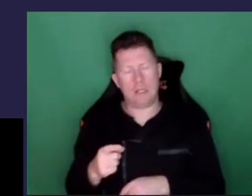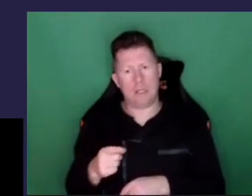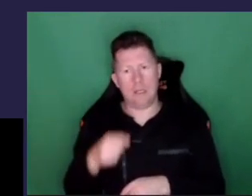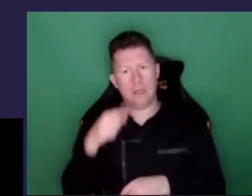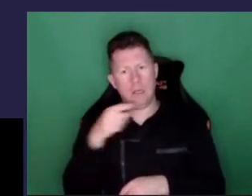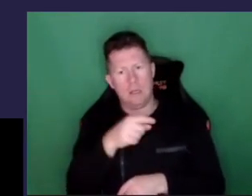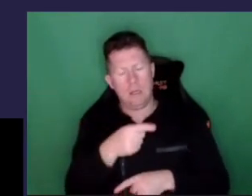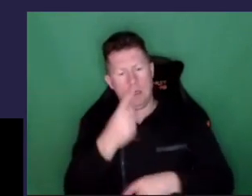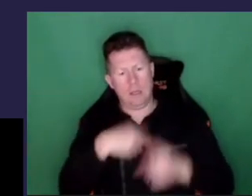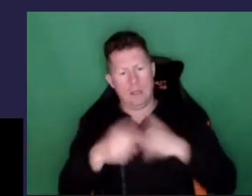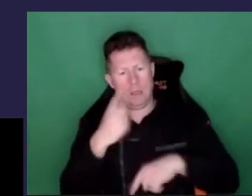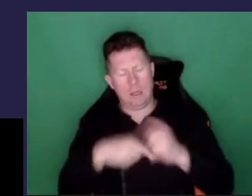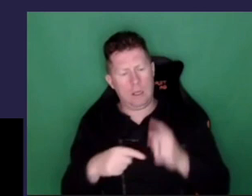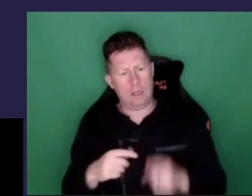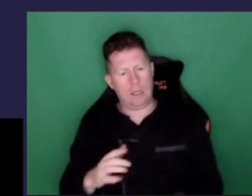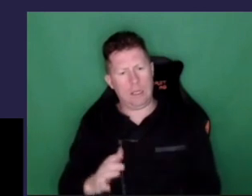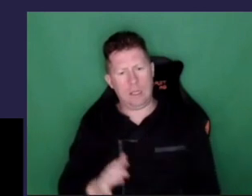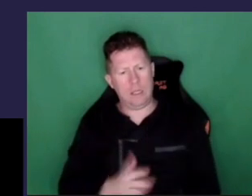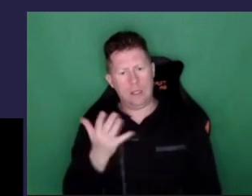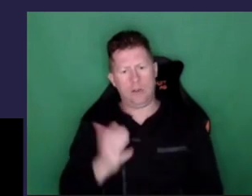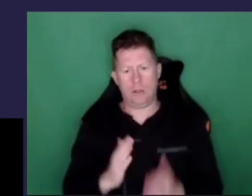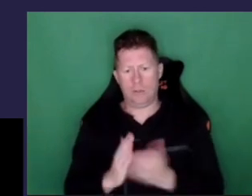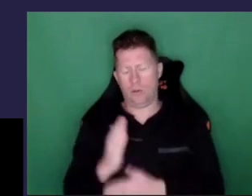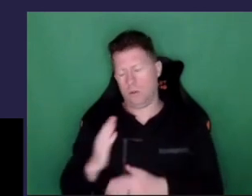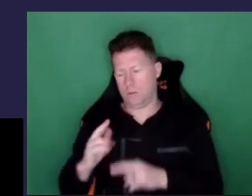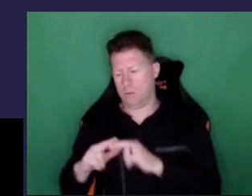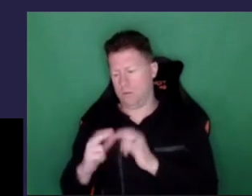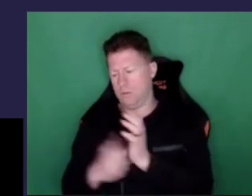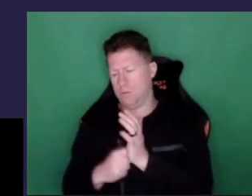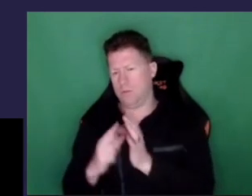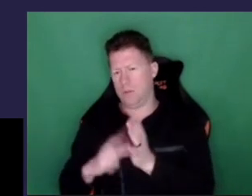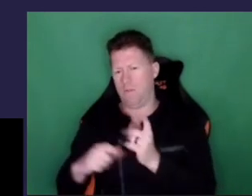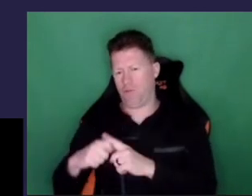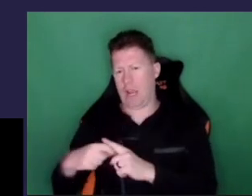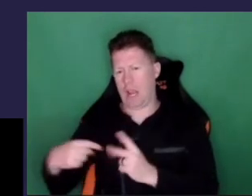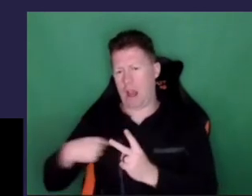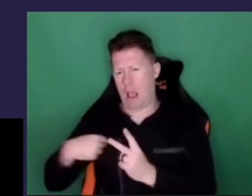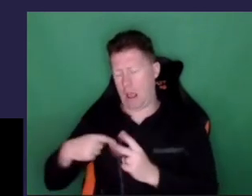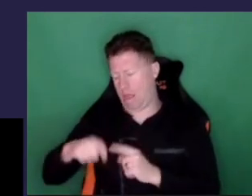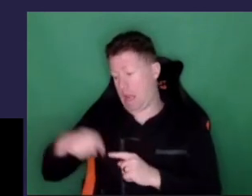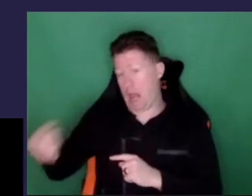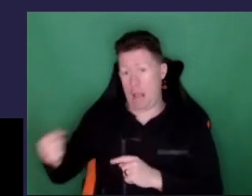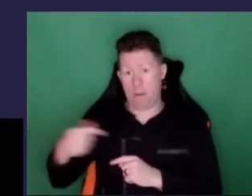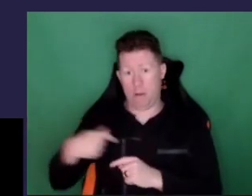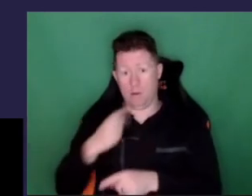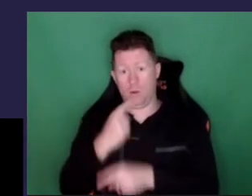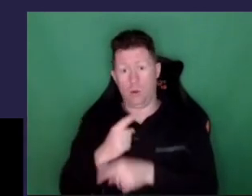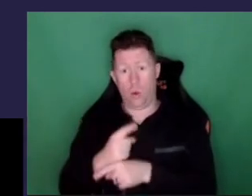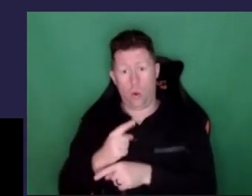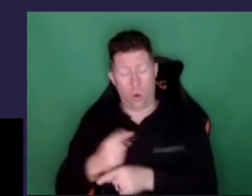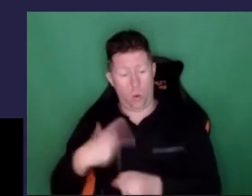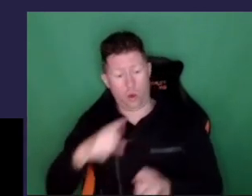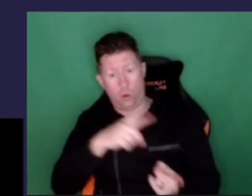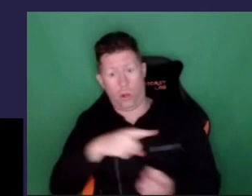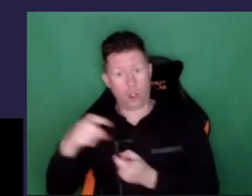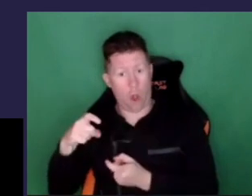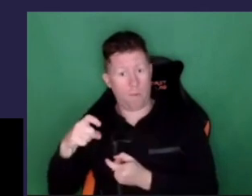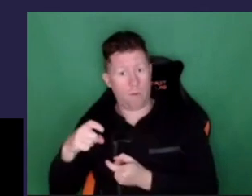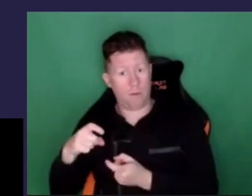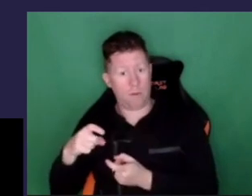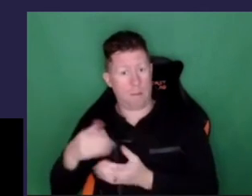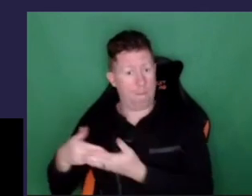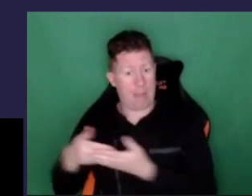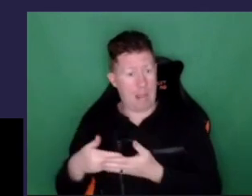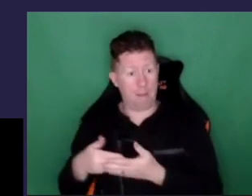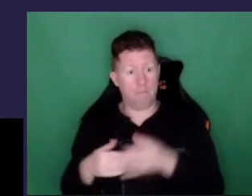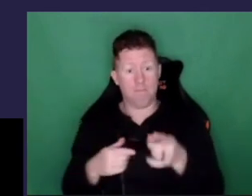this because Frank and I, her husband, the neighbor's husband, we've been talking about adopting a child. And that's